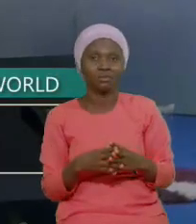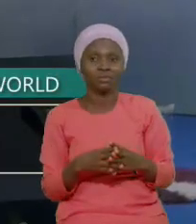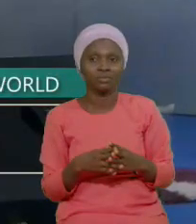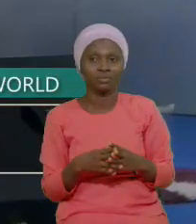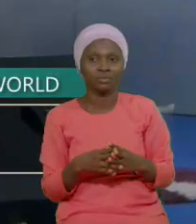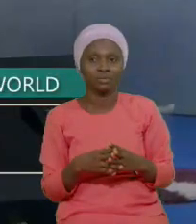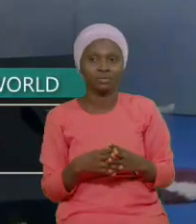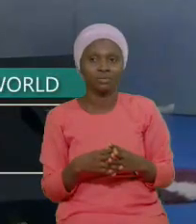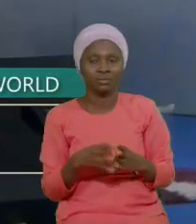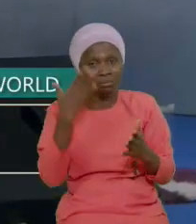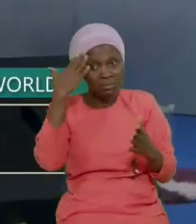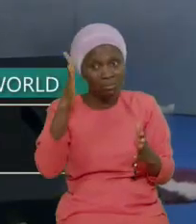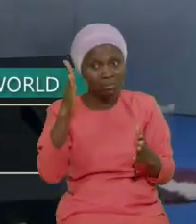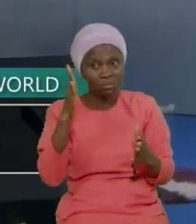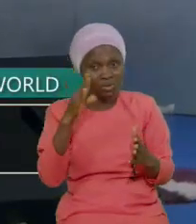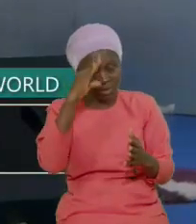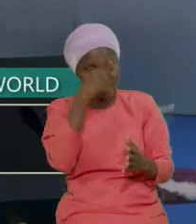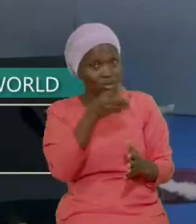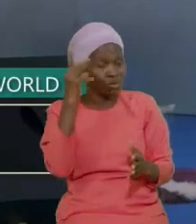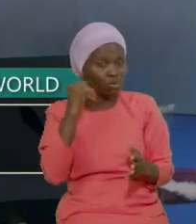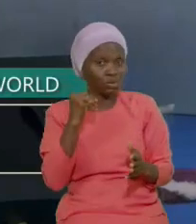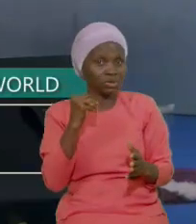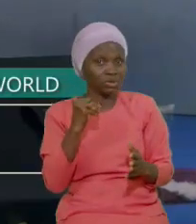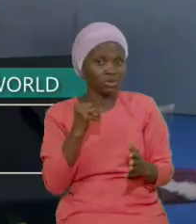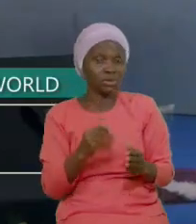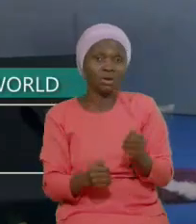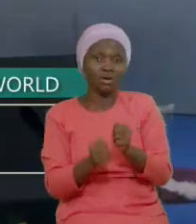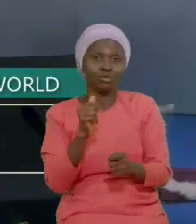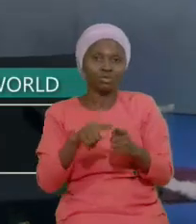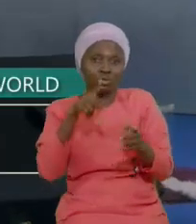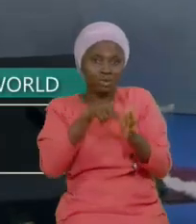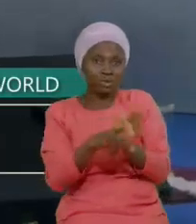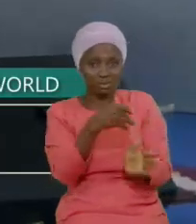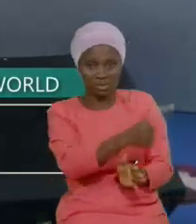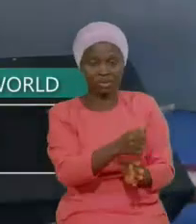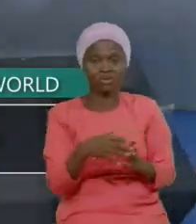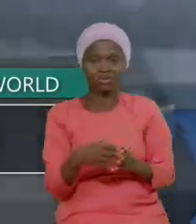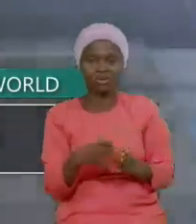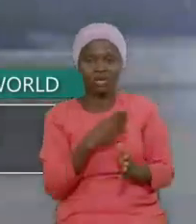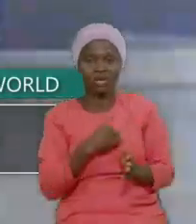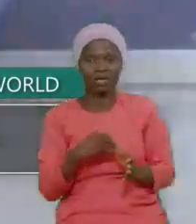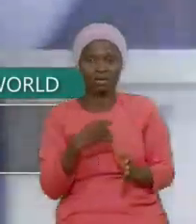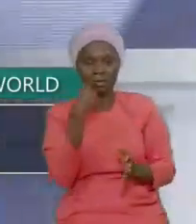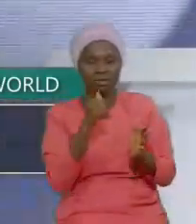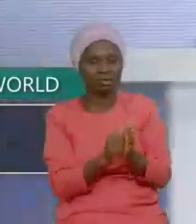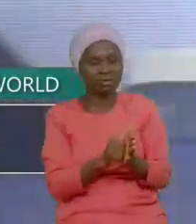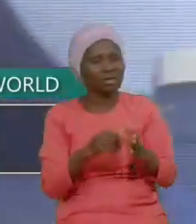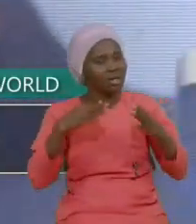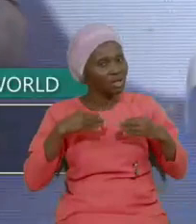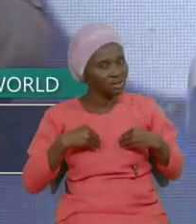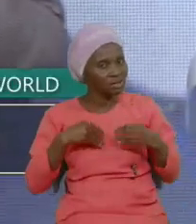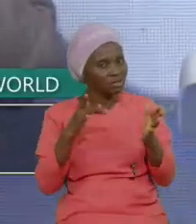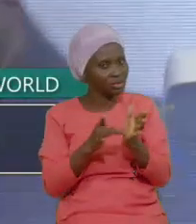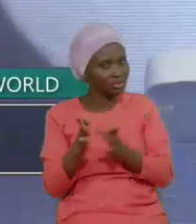Did not know he was about to commit suicide. And he said, receive Jesus into your